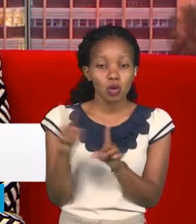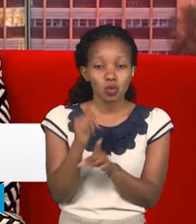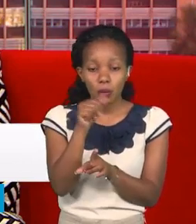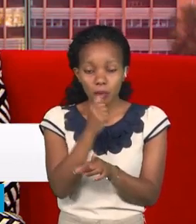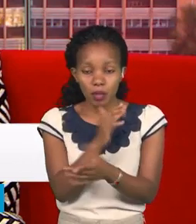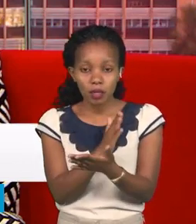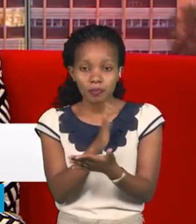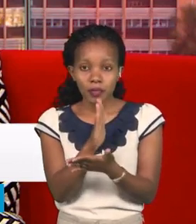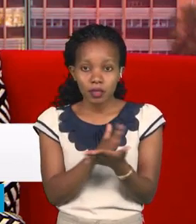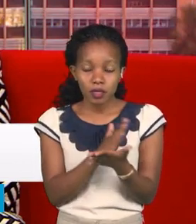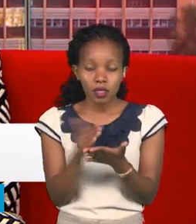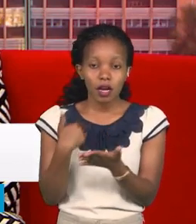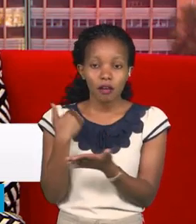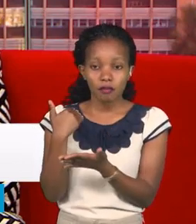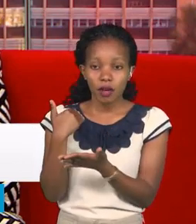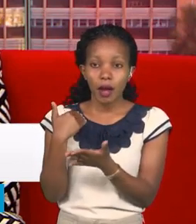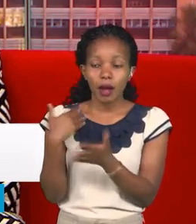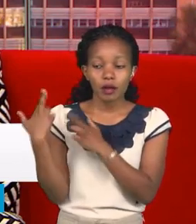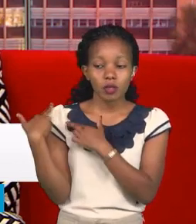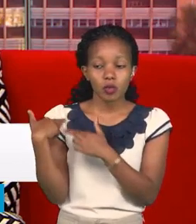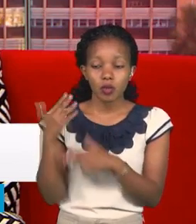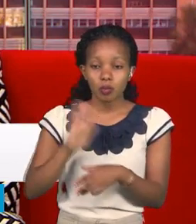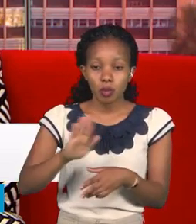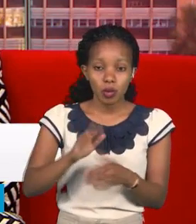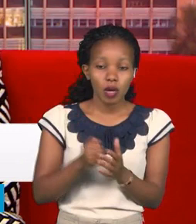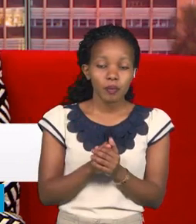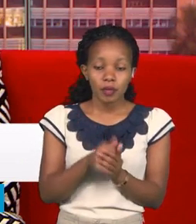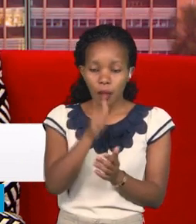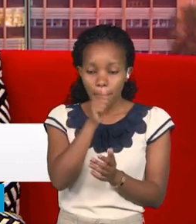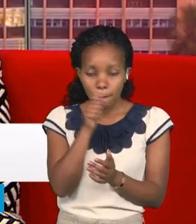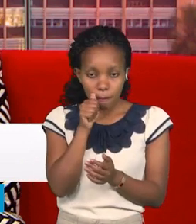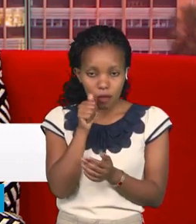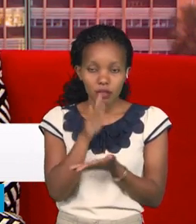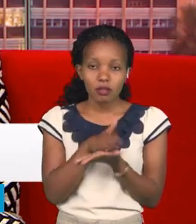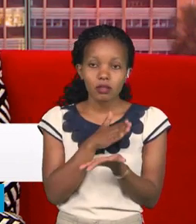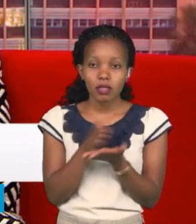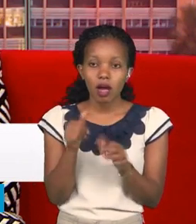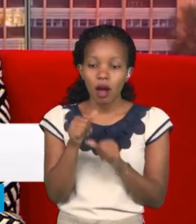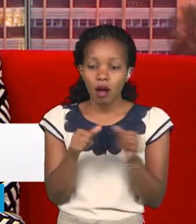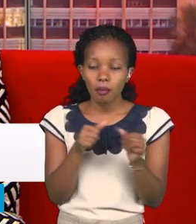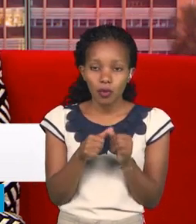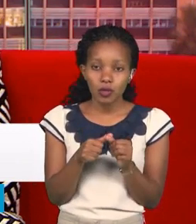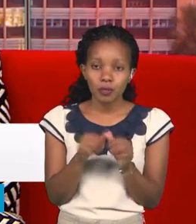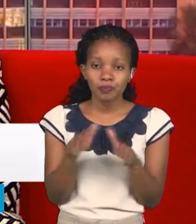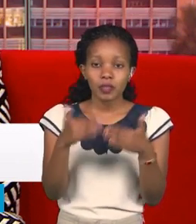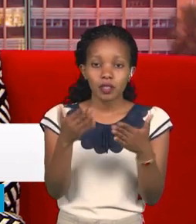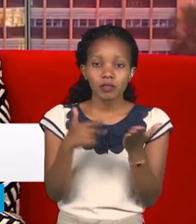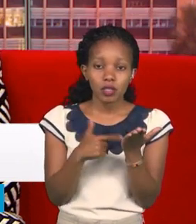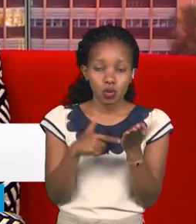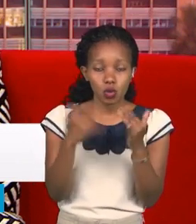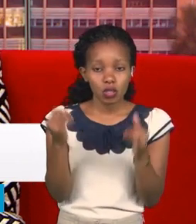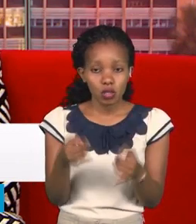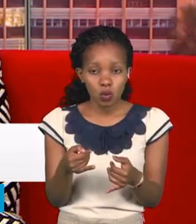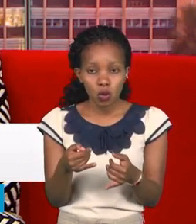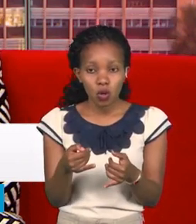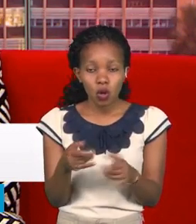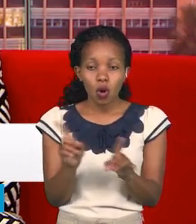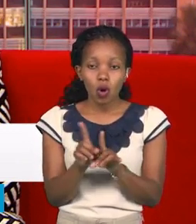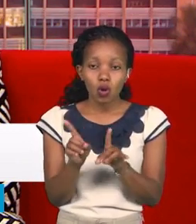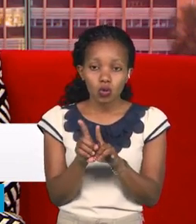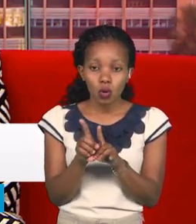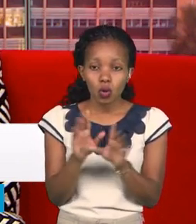has got a role to play. The private hospitals have got a role to play. Now, private sector, in terms of bringing new technology, in terms of bringing the